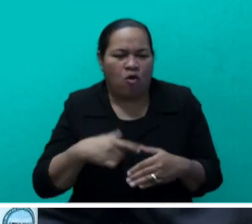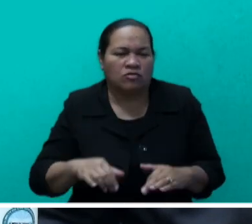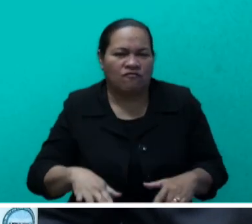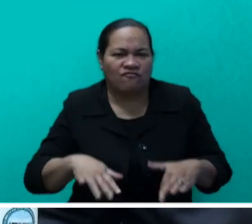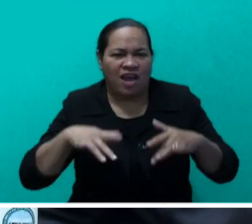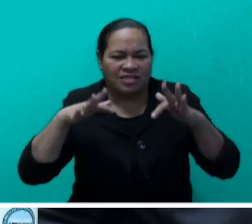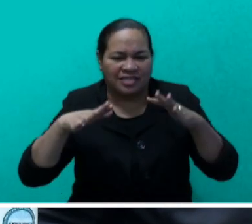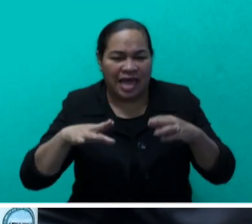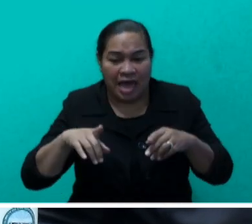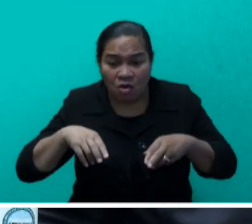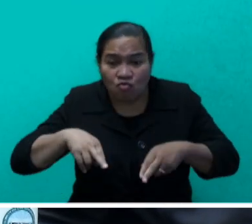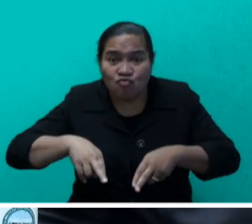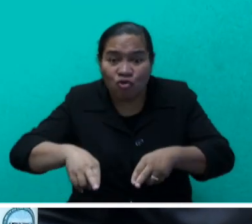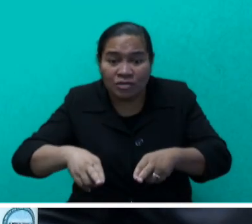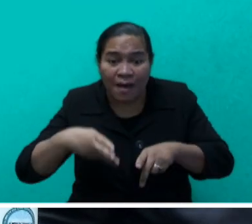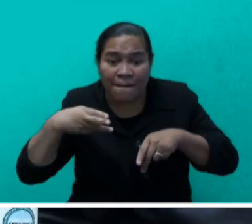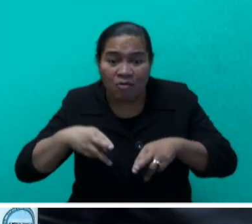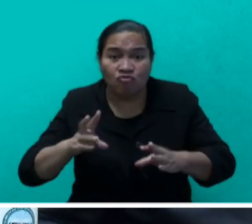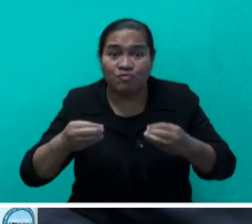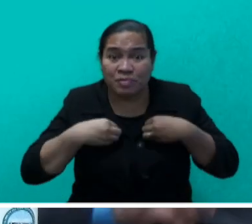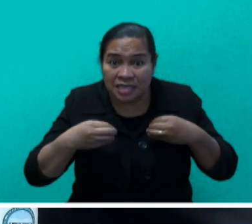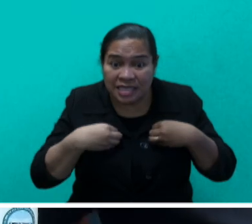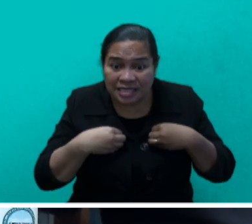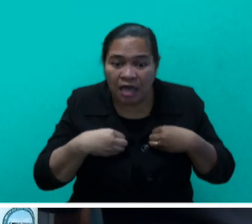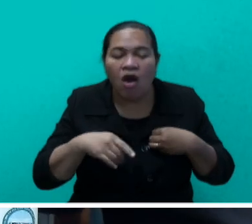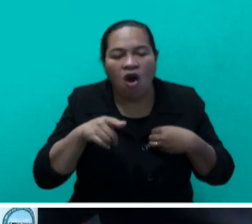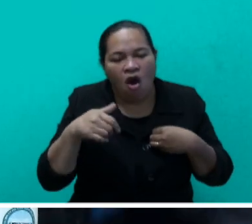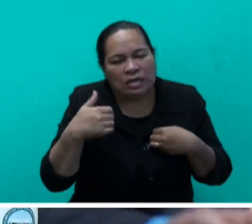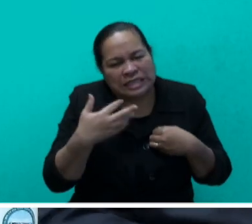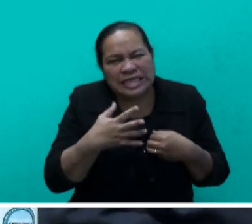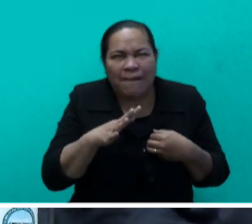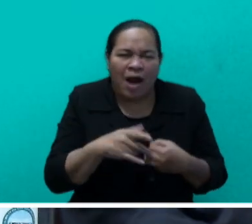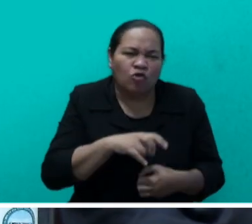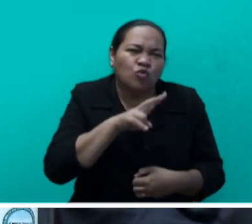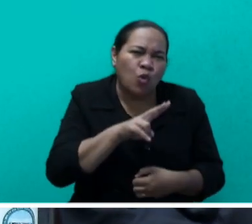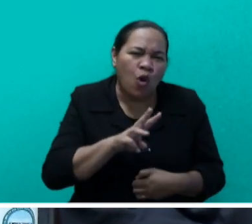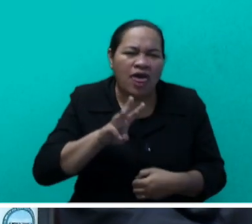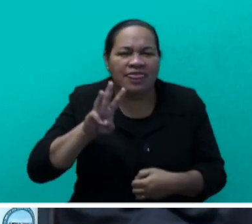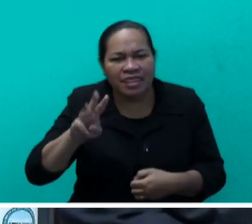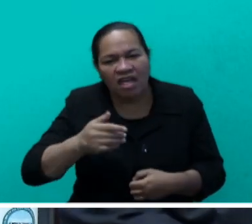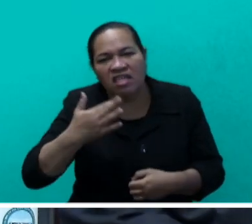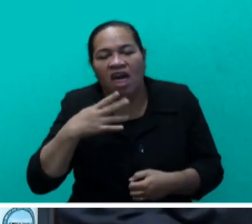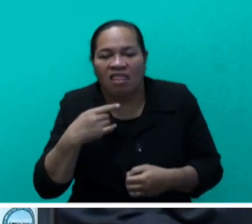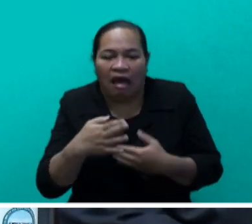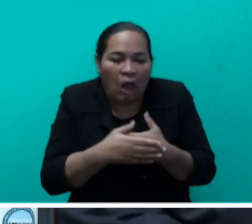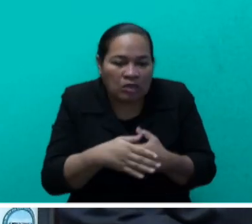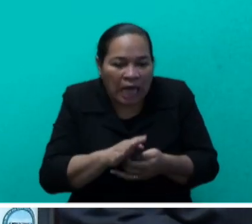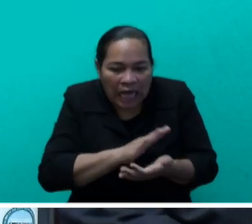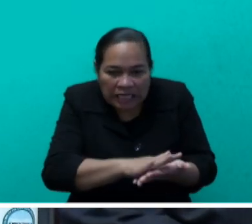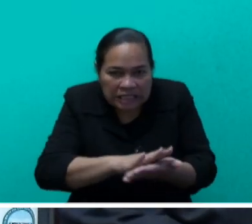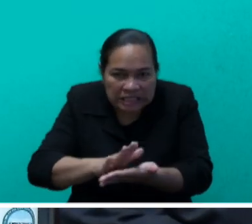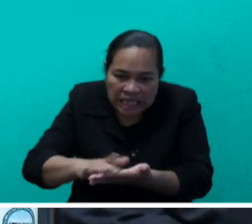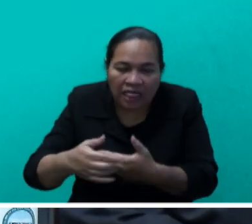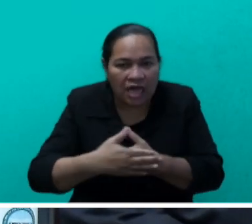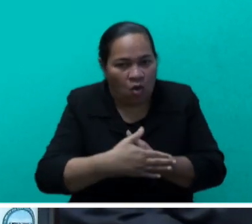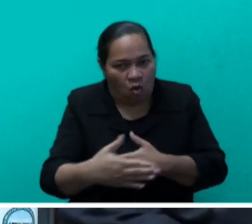main public roads and businesses normally take 2 to 3 days to clear and clean up. According to a